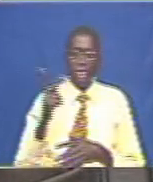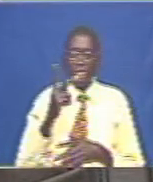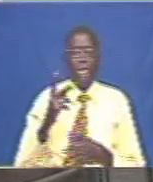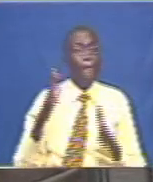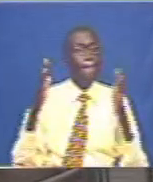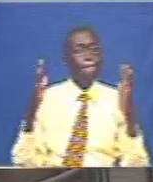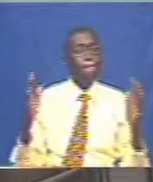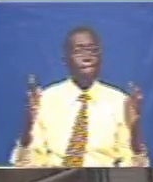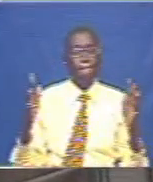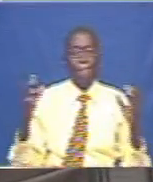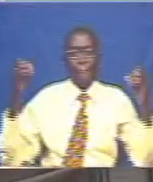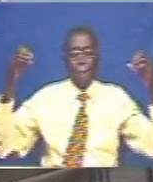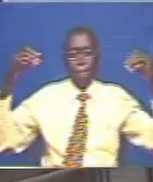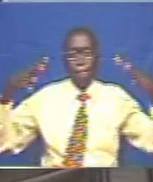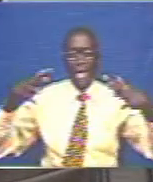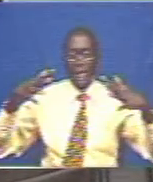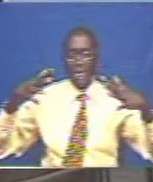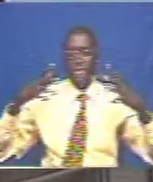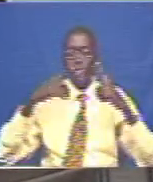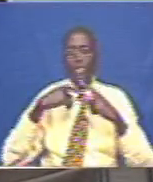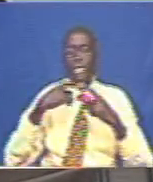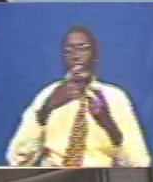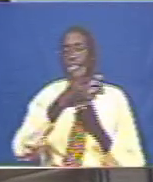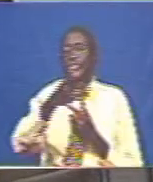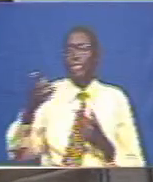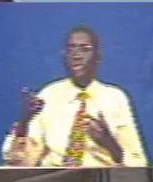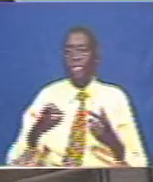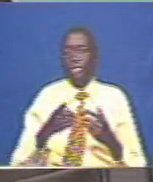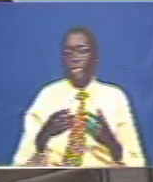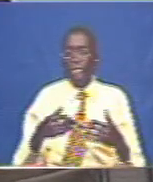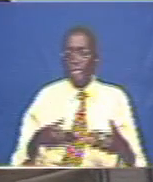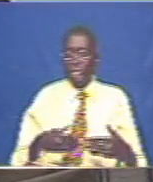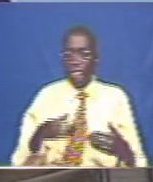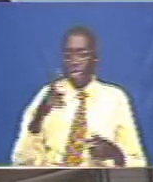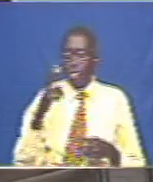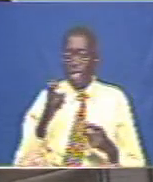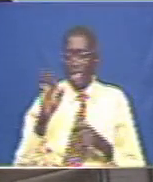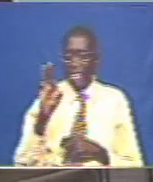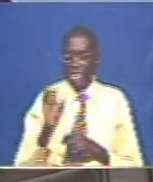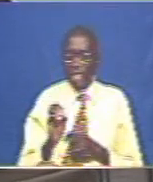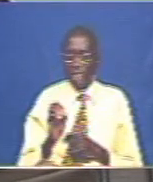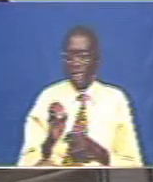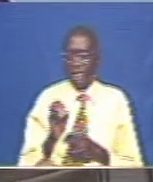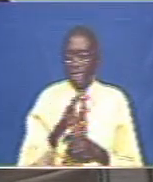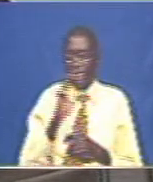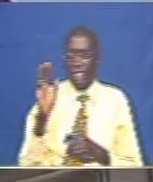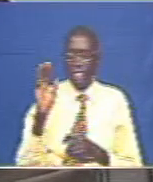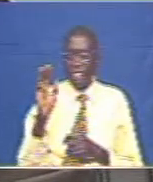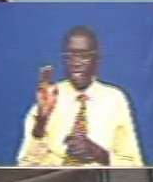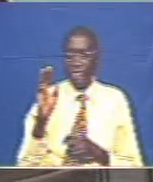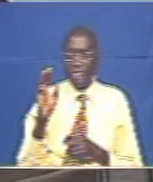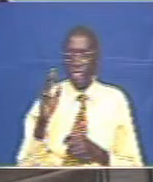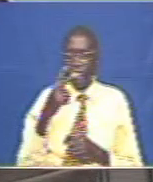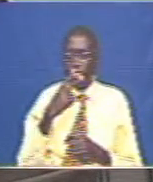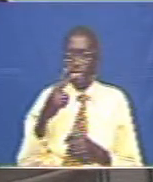good. It's bright. And we want every people. And our by 2030, you would never walk more than